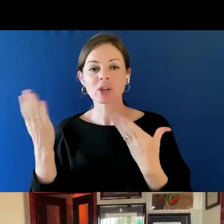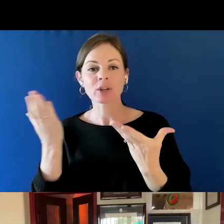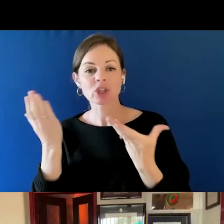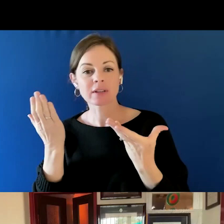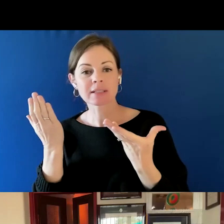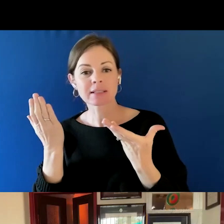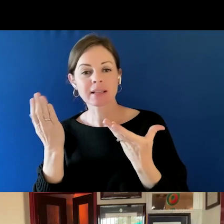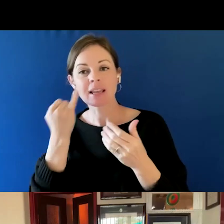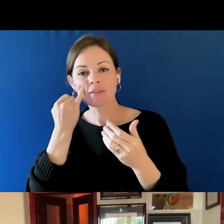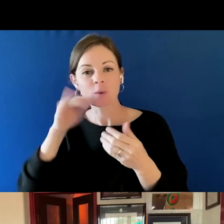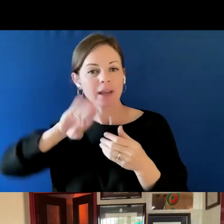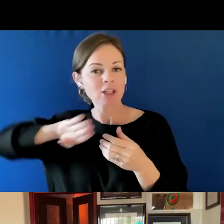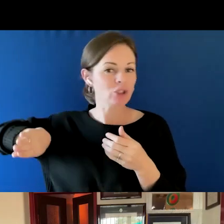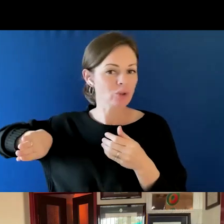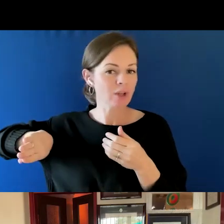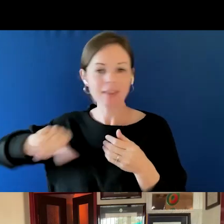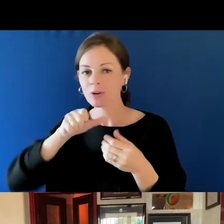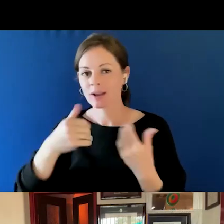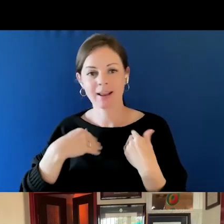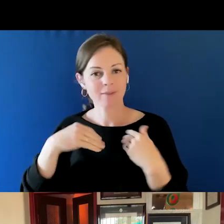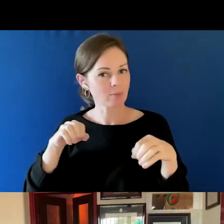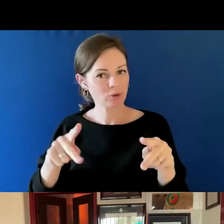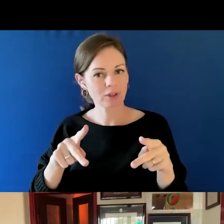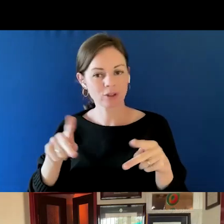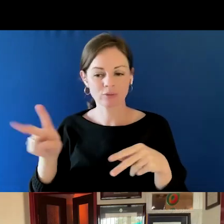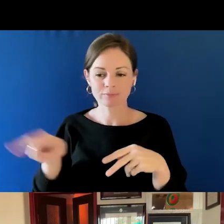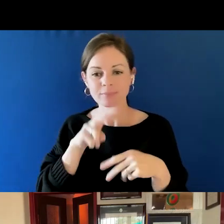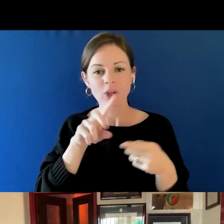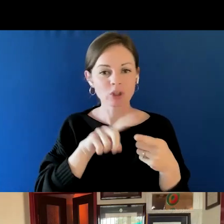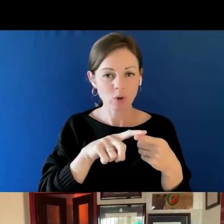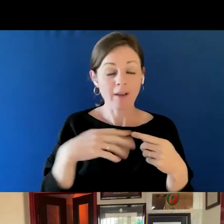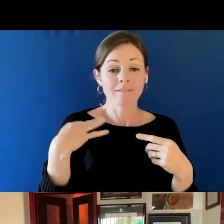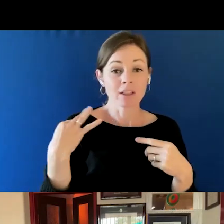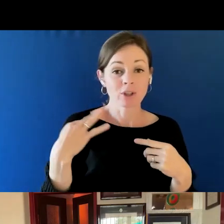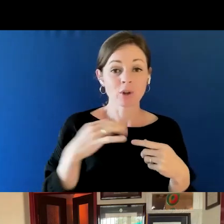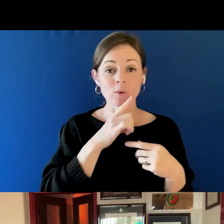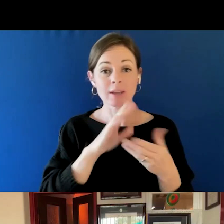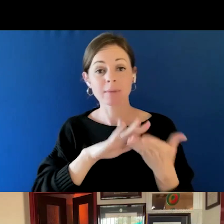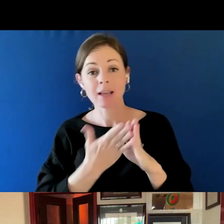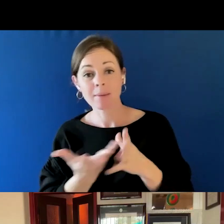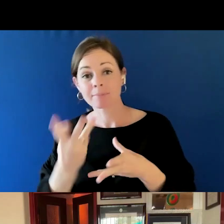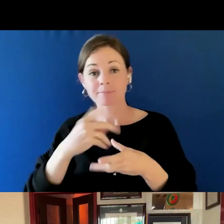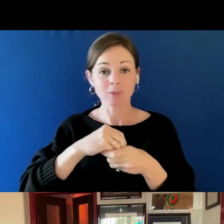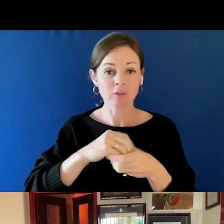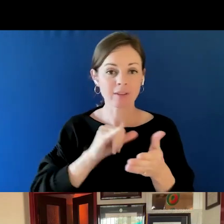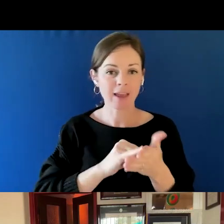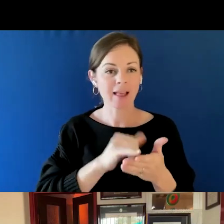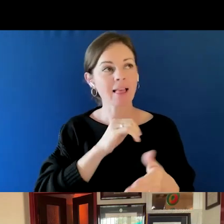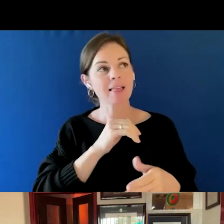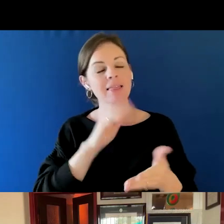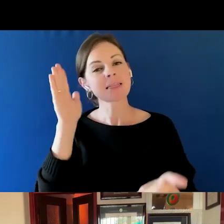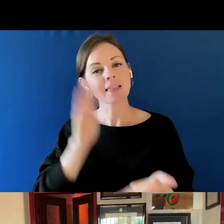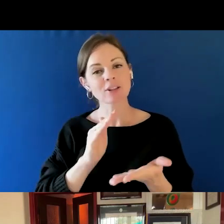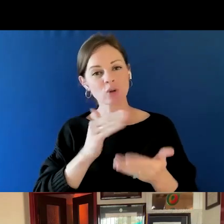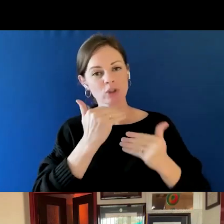to exclude them, they wouldn't have had that opportunity to be converted to voluntary, be engaged in that less restrictive care. And and this shows that they have